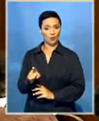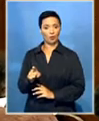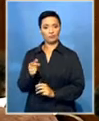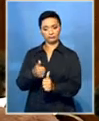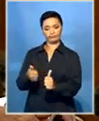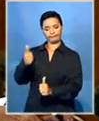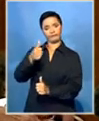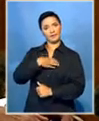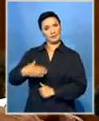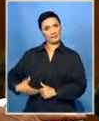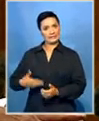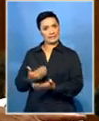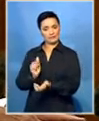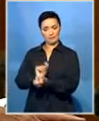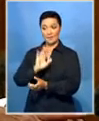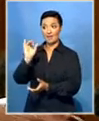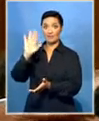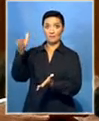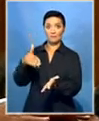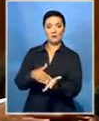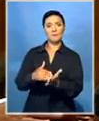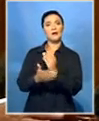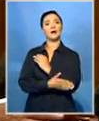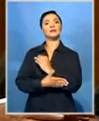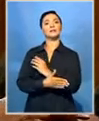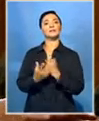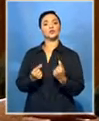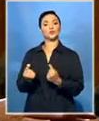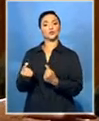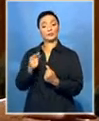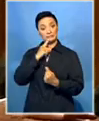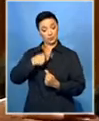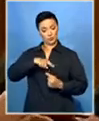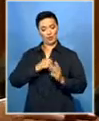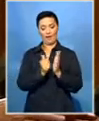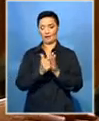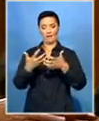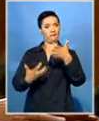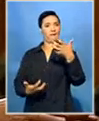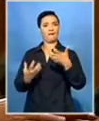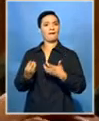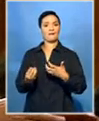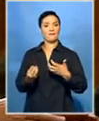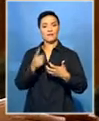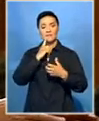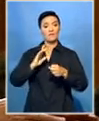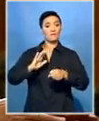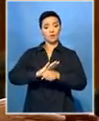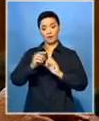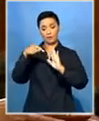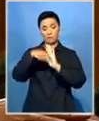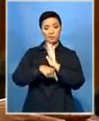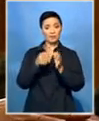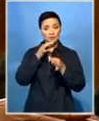sitting head of state for the requirements which I've already addressed of our own act. Not express, not in